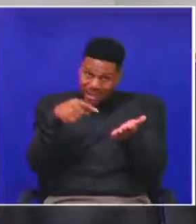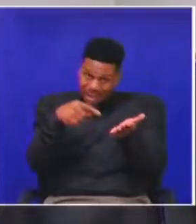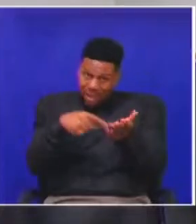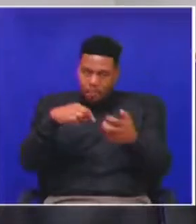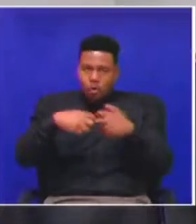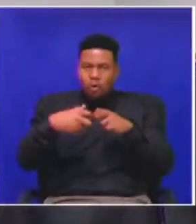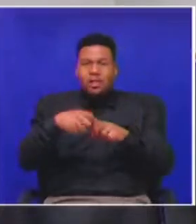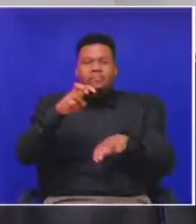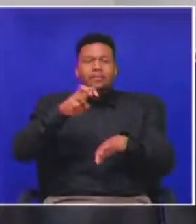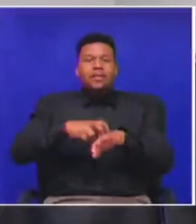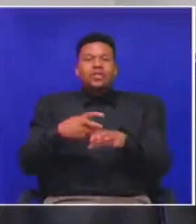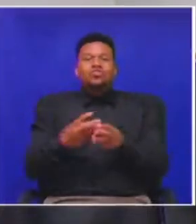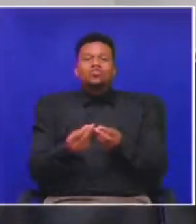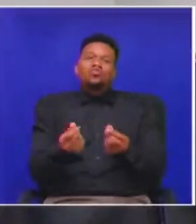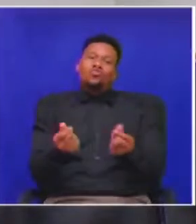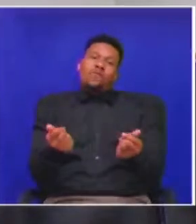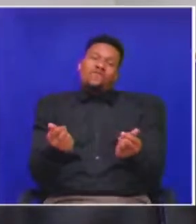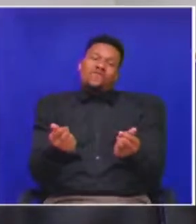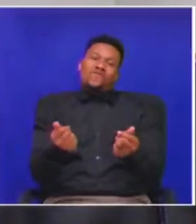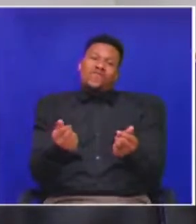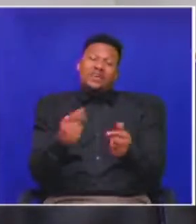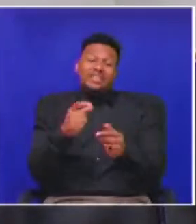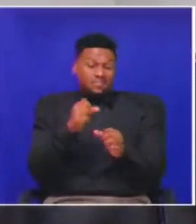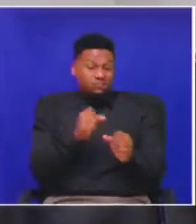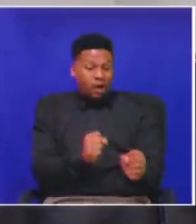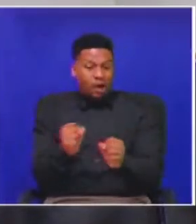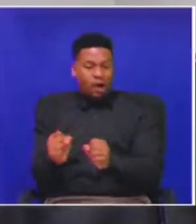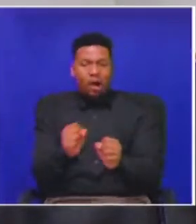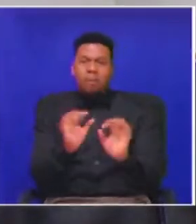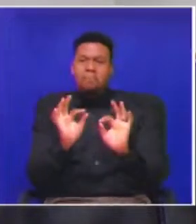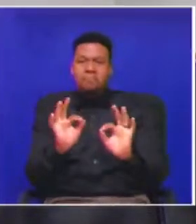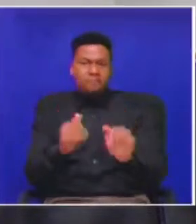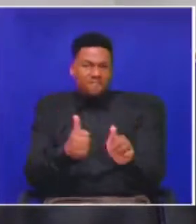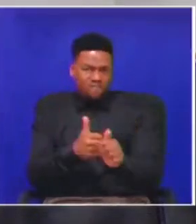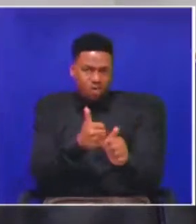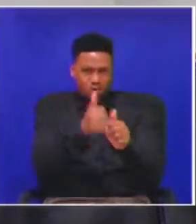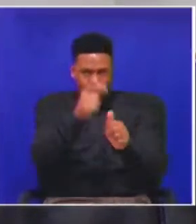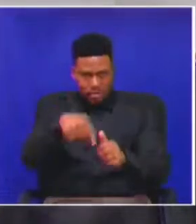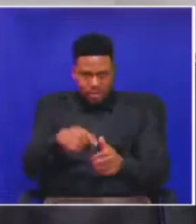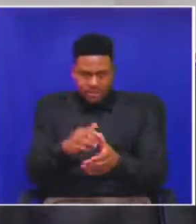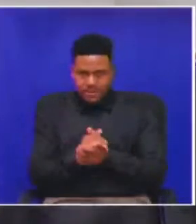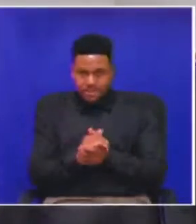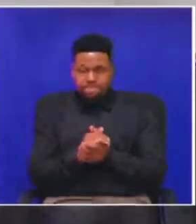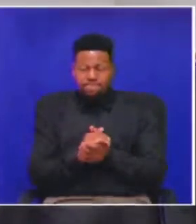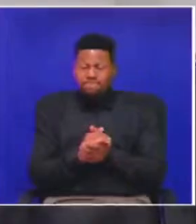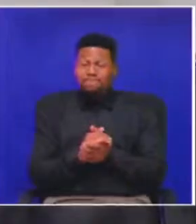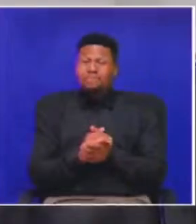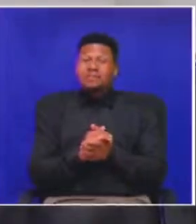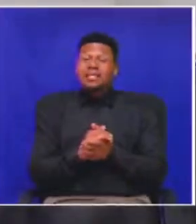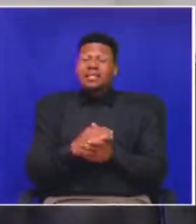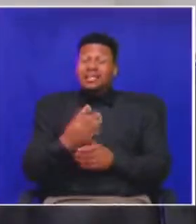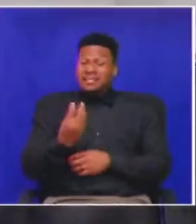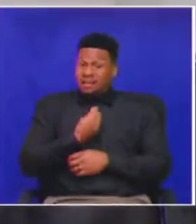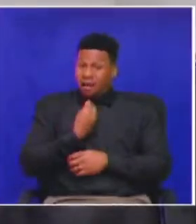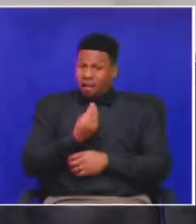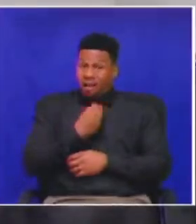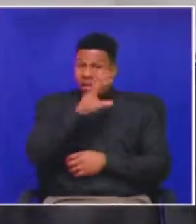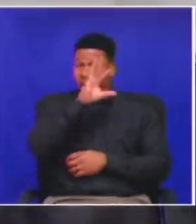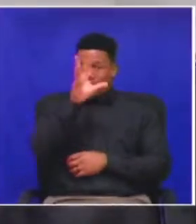and strategically. People's futures, especially those of young Africans, depend on